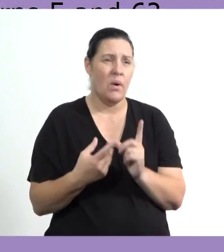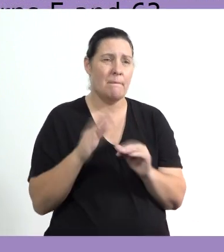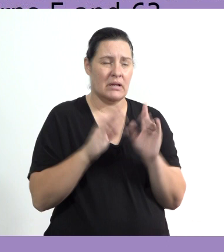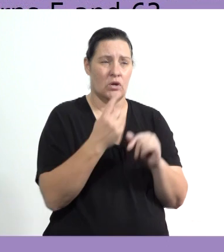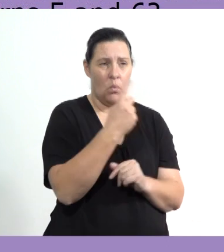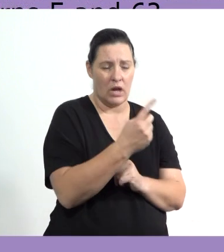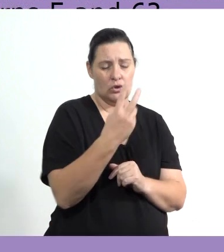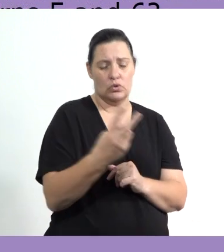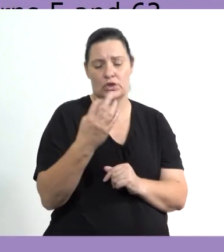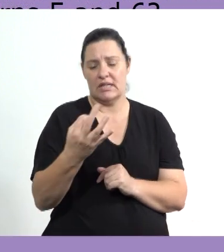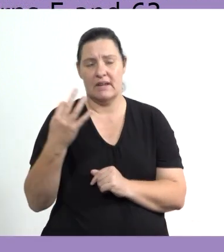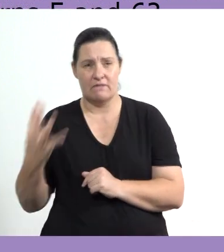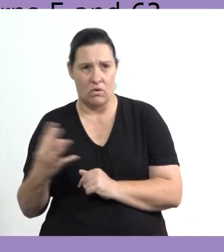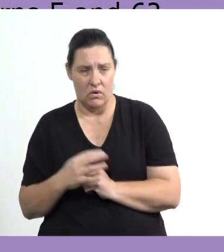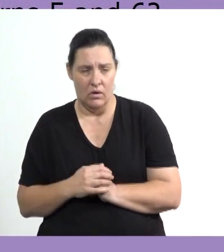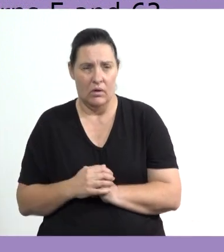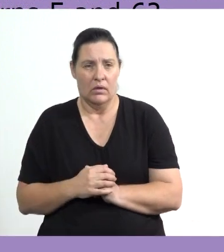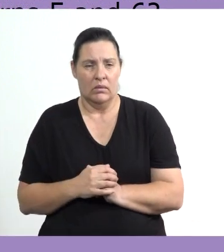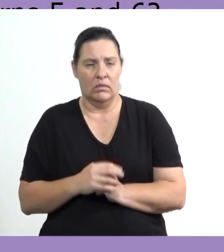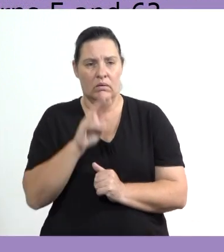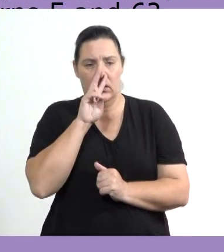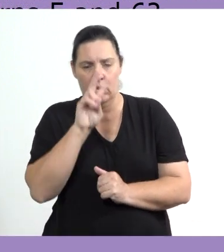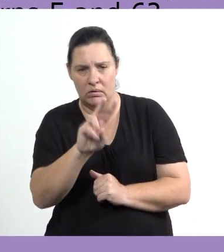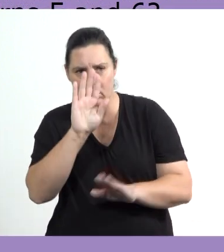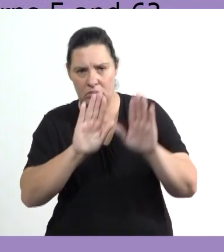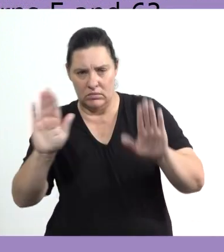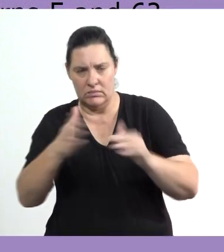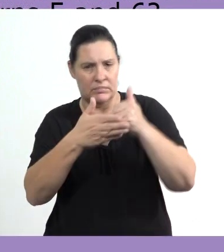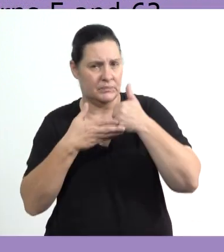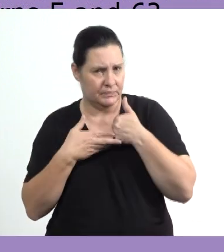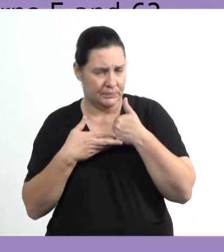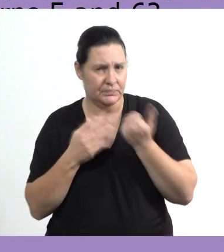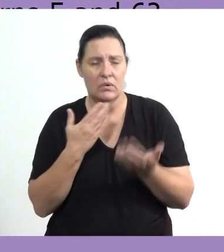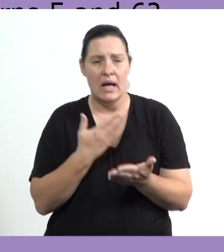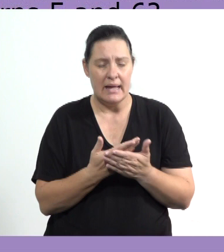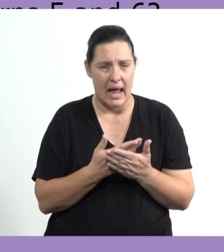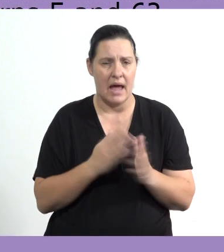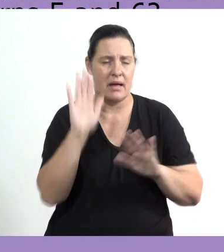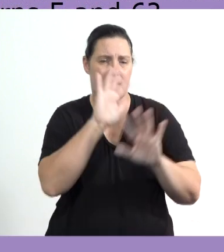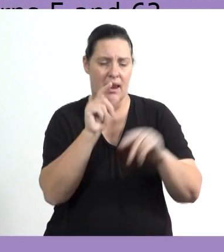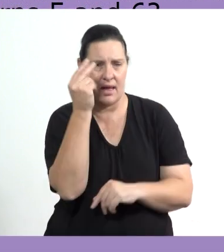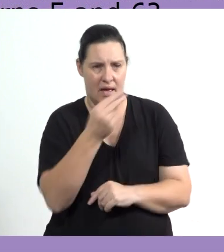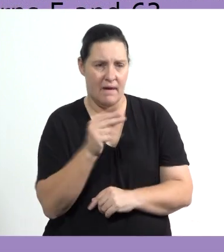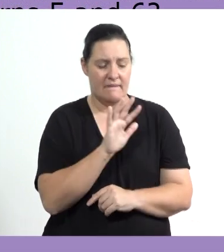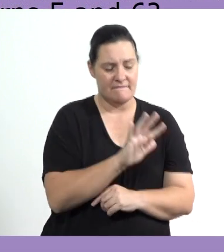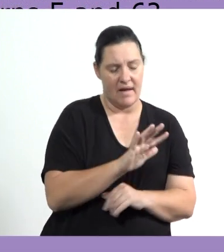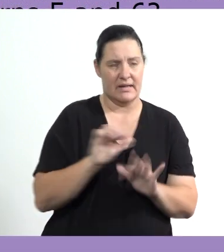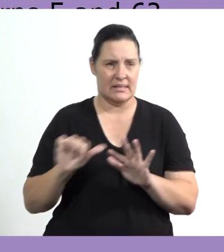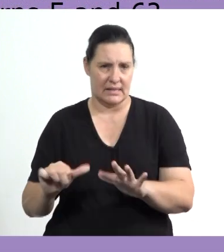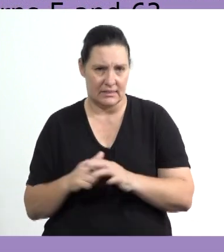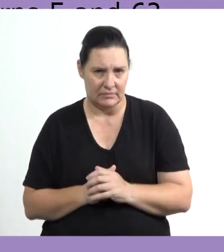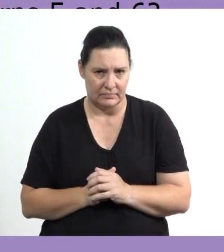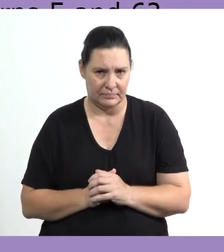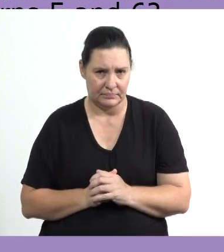with pattern 1, 2, 3, and 4. Noticing these patterns is going to help us now so that we can color in pattern number 5